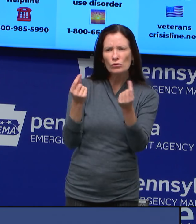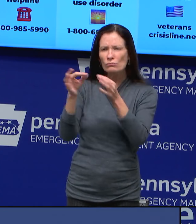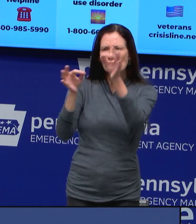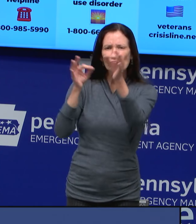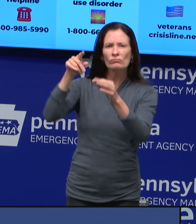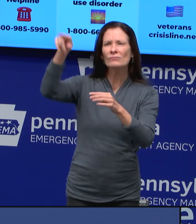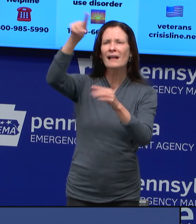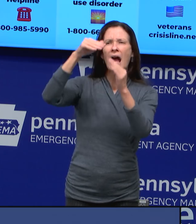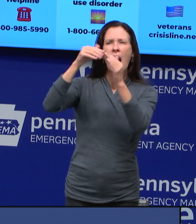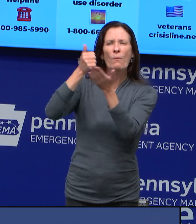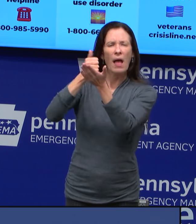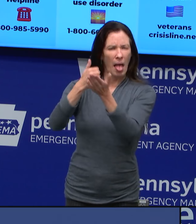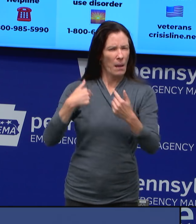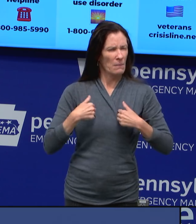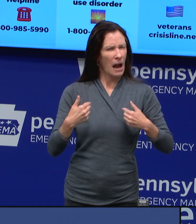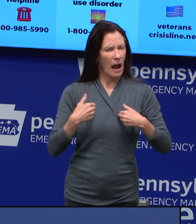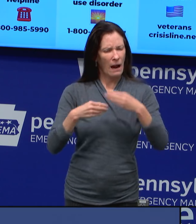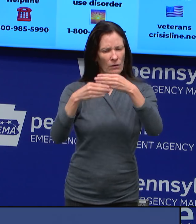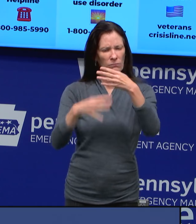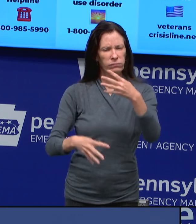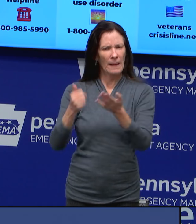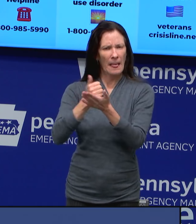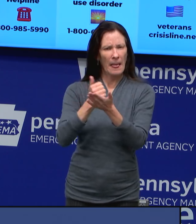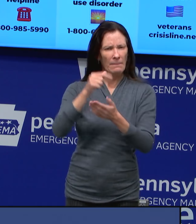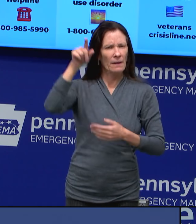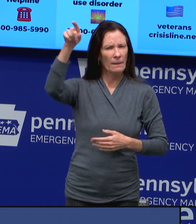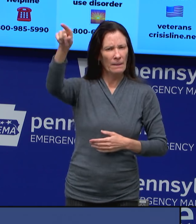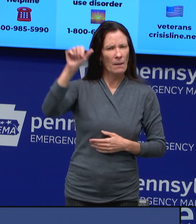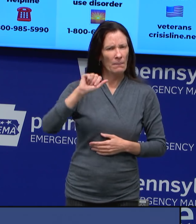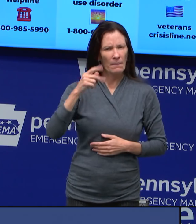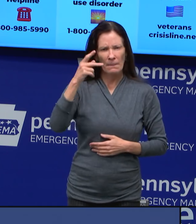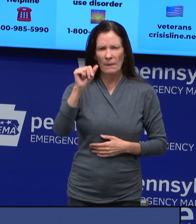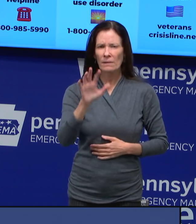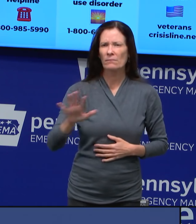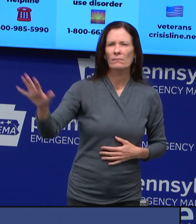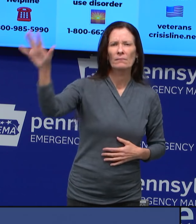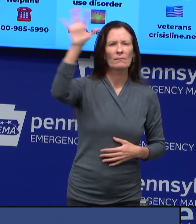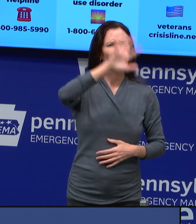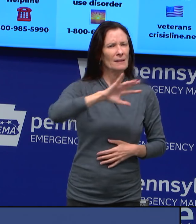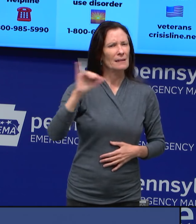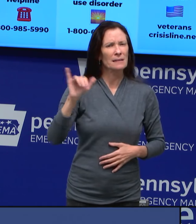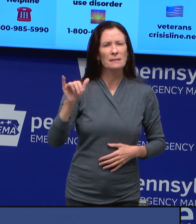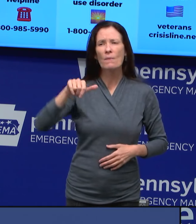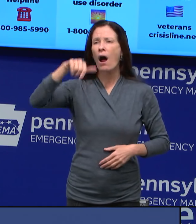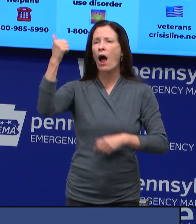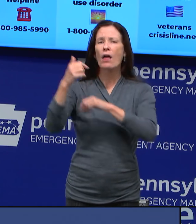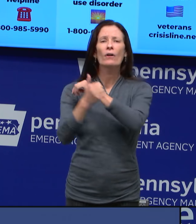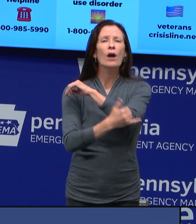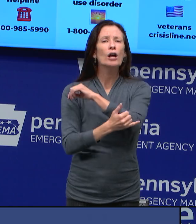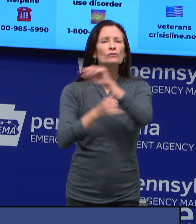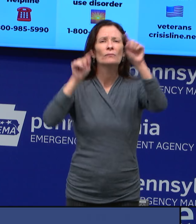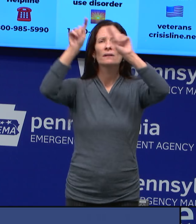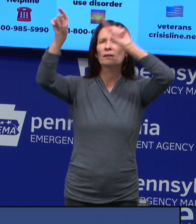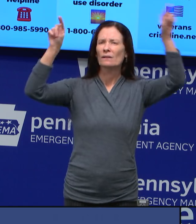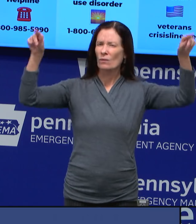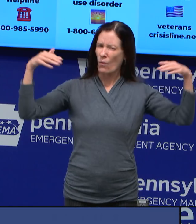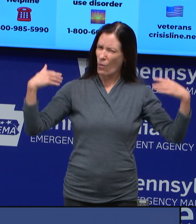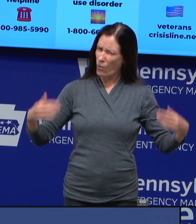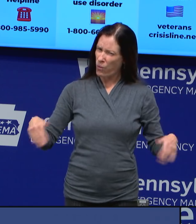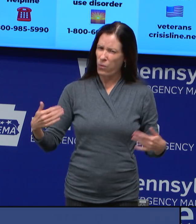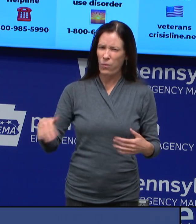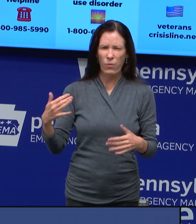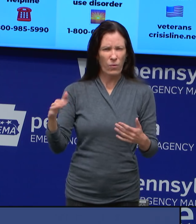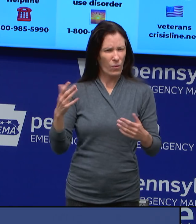Pennsylvania, as really every other state and other countries, have had significant challenges with those facilities and the spread